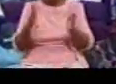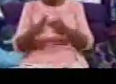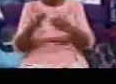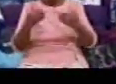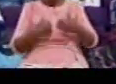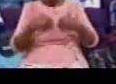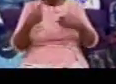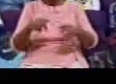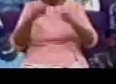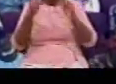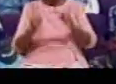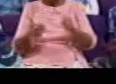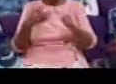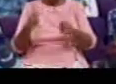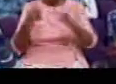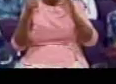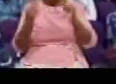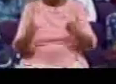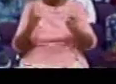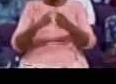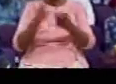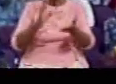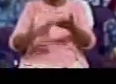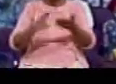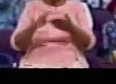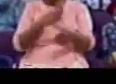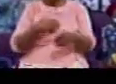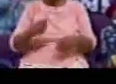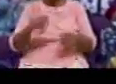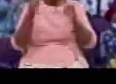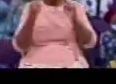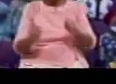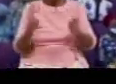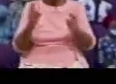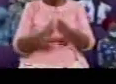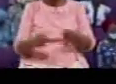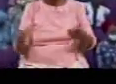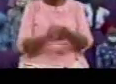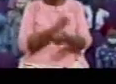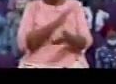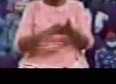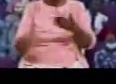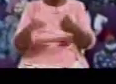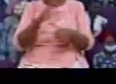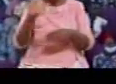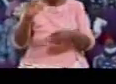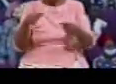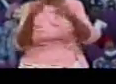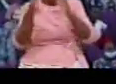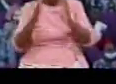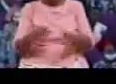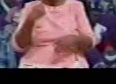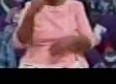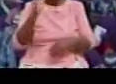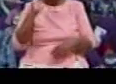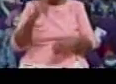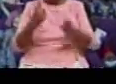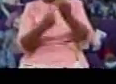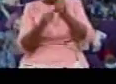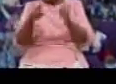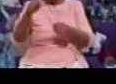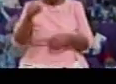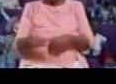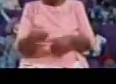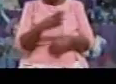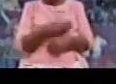the power to forgive, and the power to destroy your enemy who will hold you down and